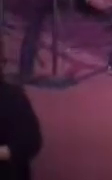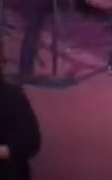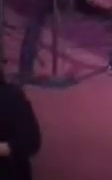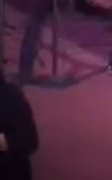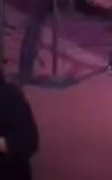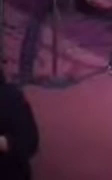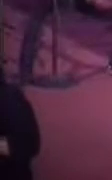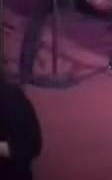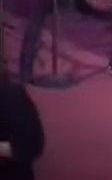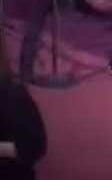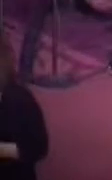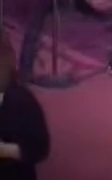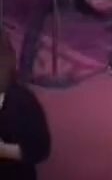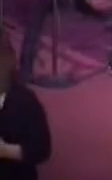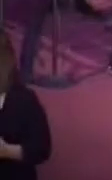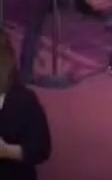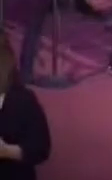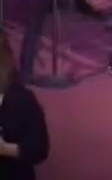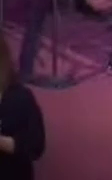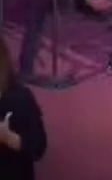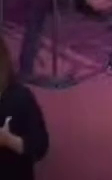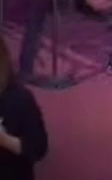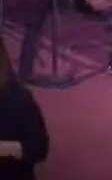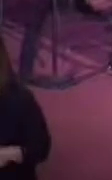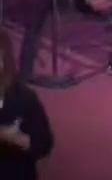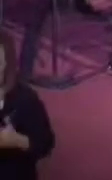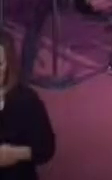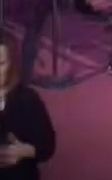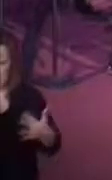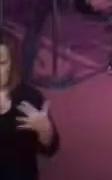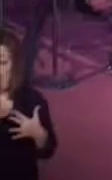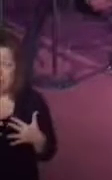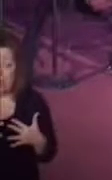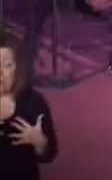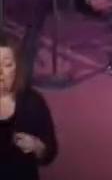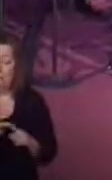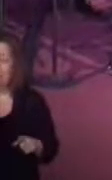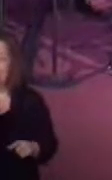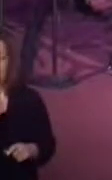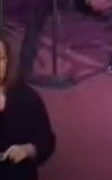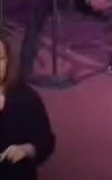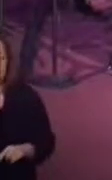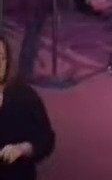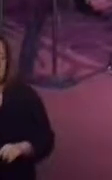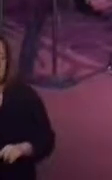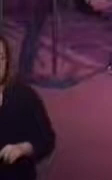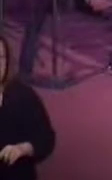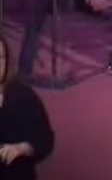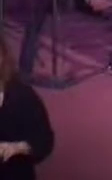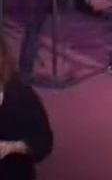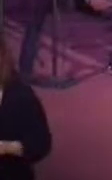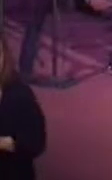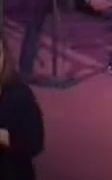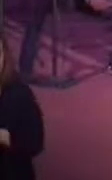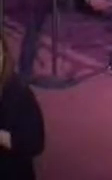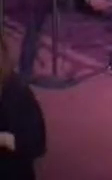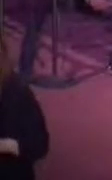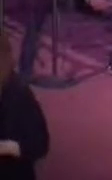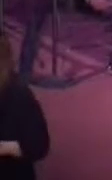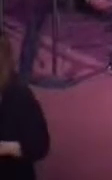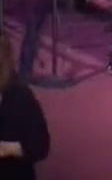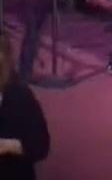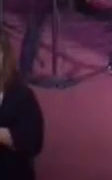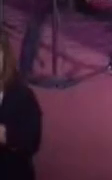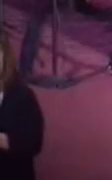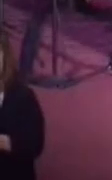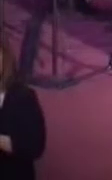is probably scared out of his mind. But Daniel has this in his mind as well. God is faithful. God is true. I